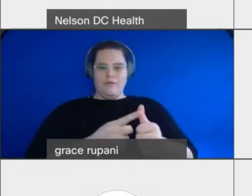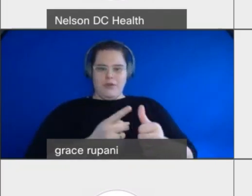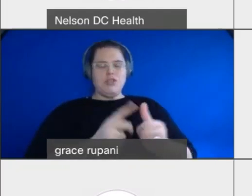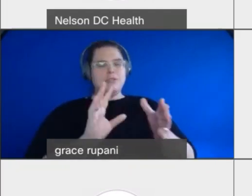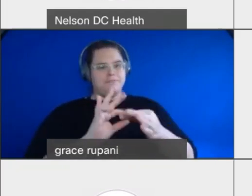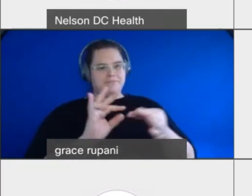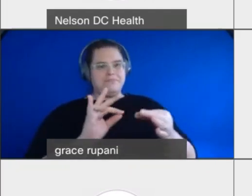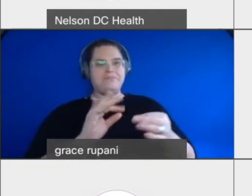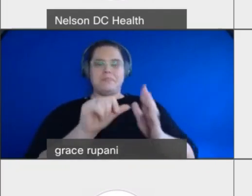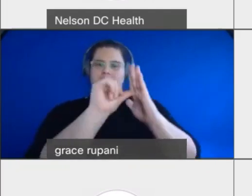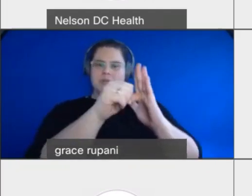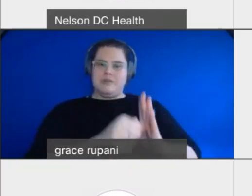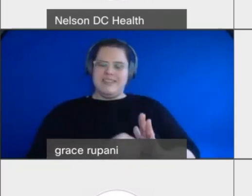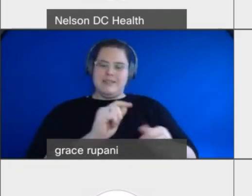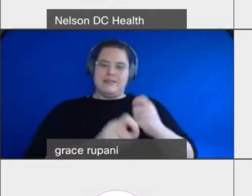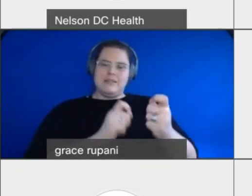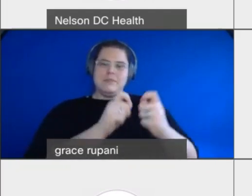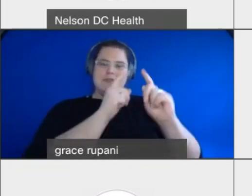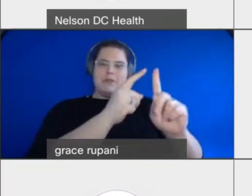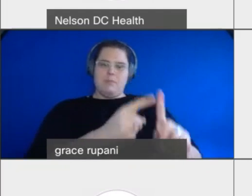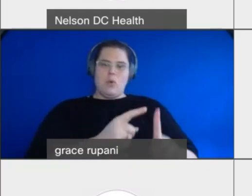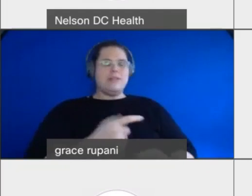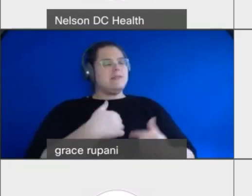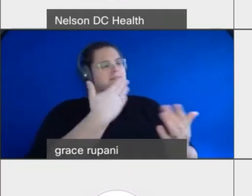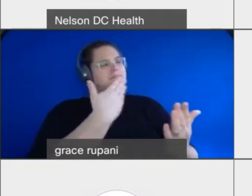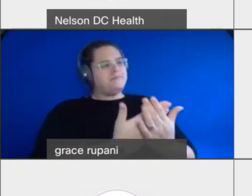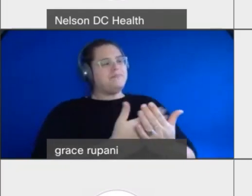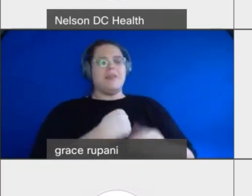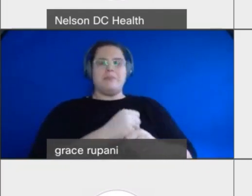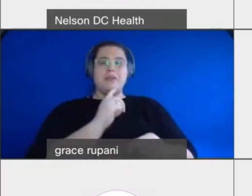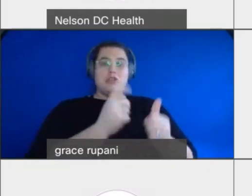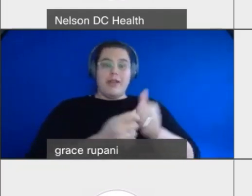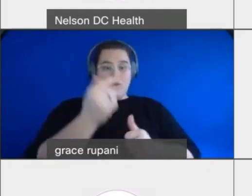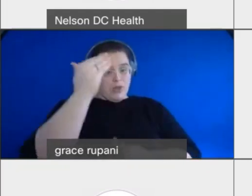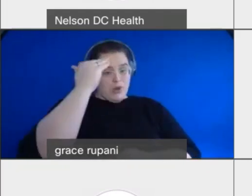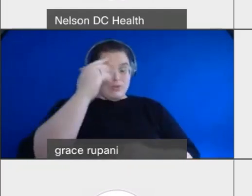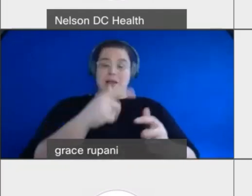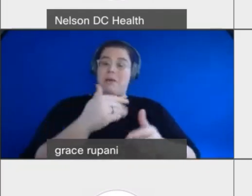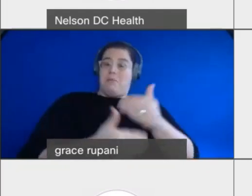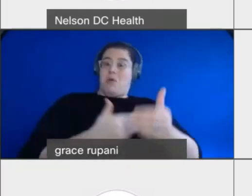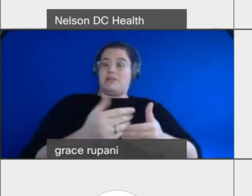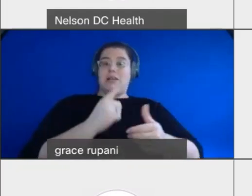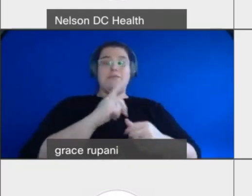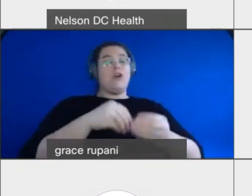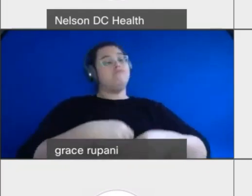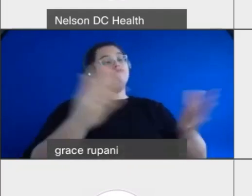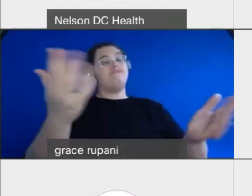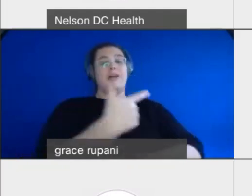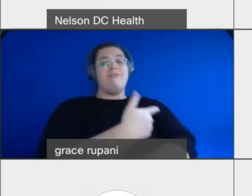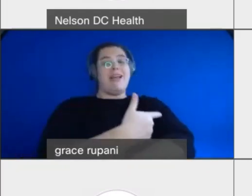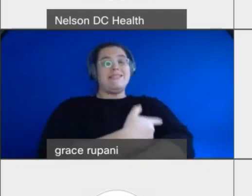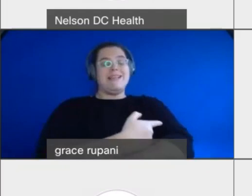making sure that everybody knows that this is an extremely complicated process. And the prioritization